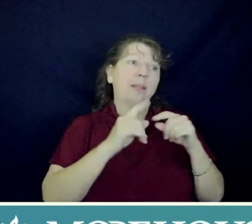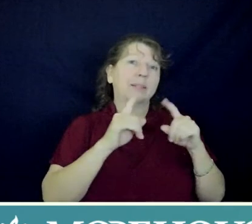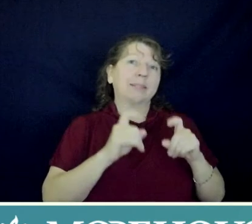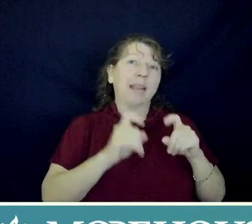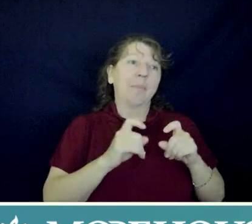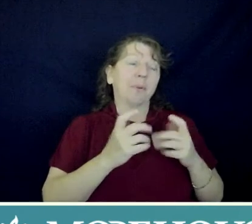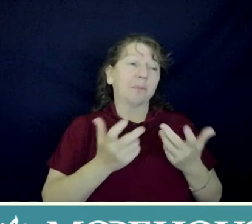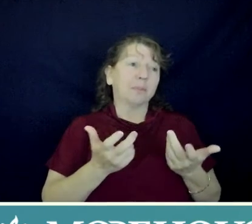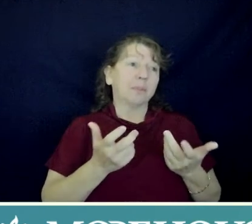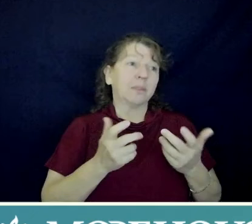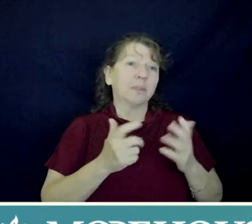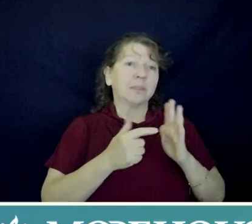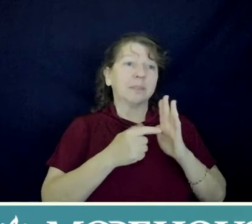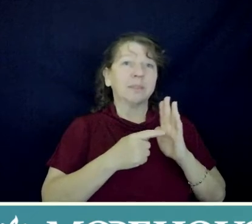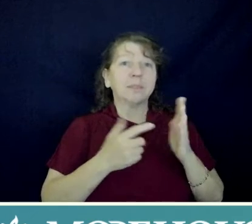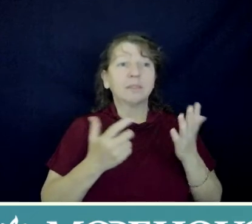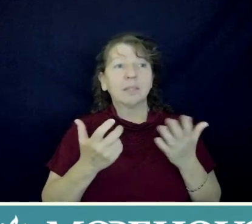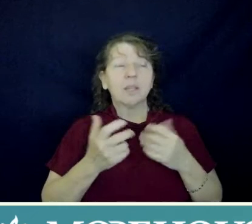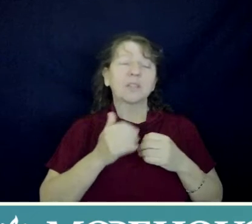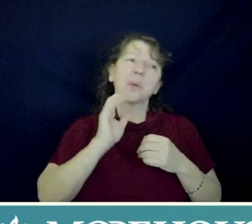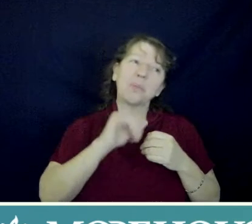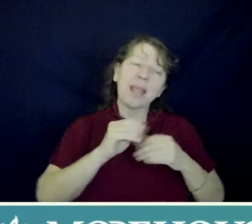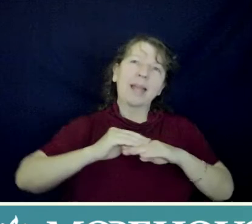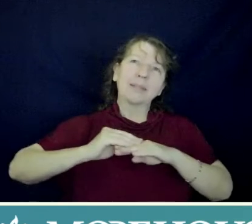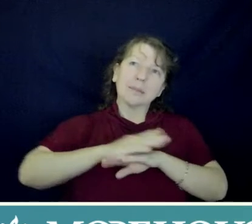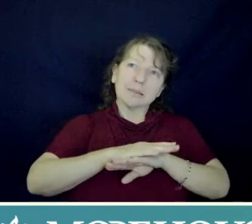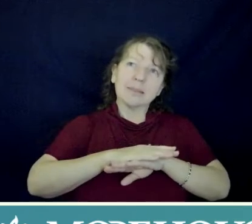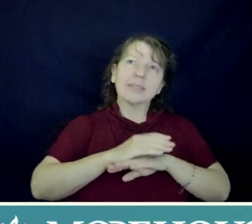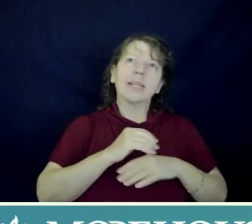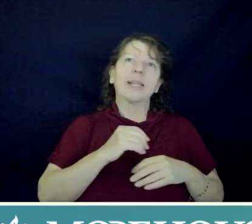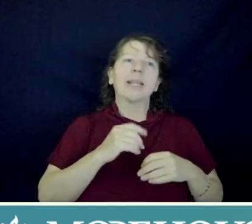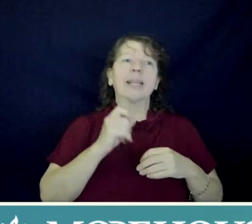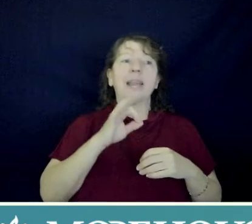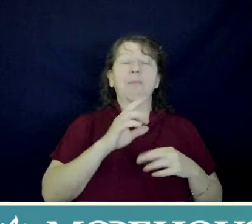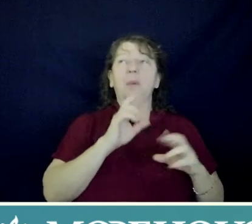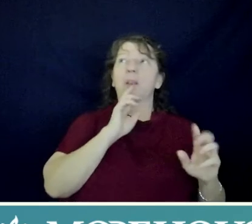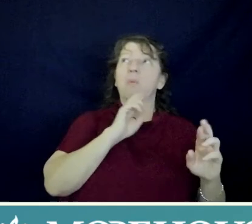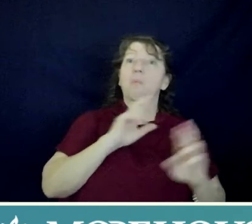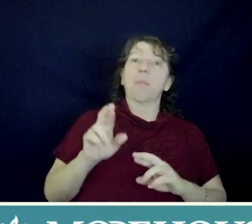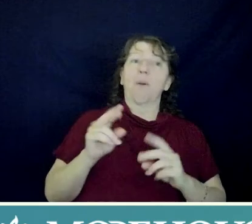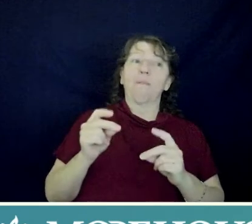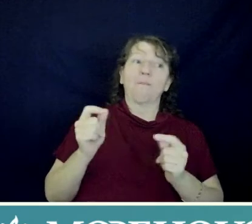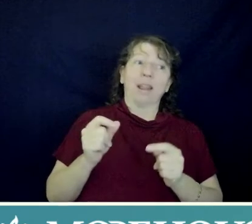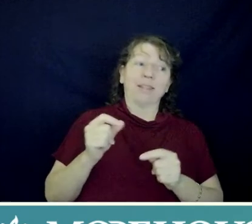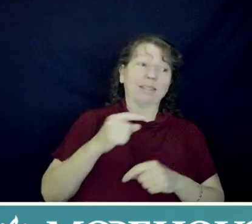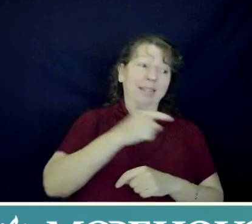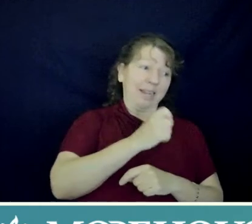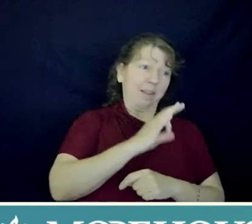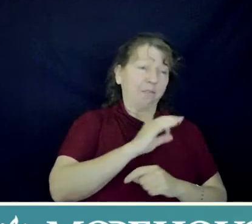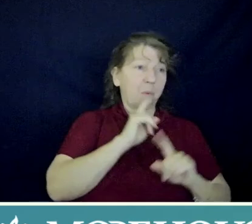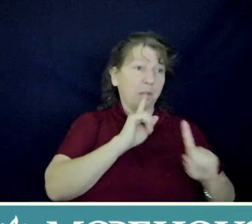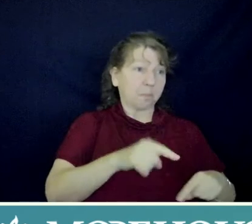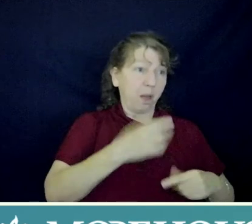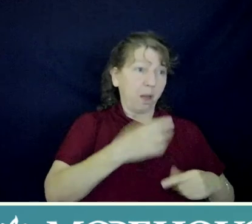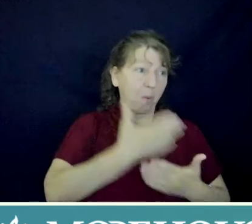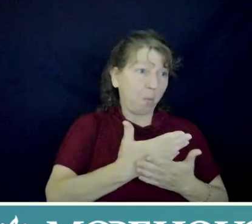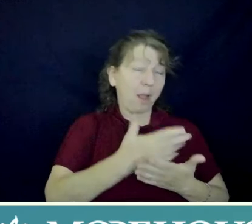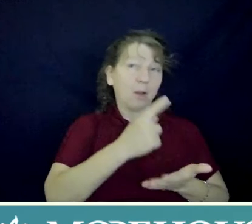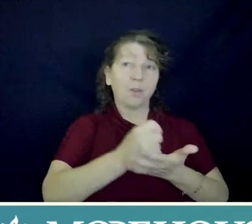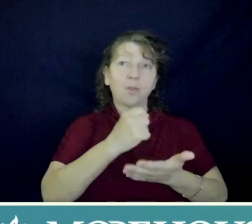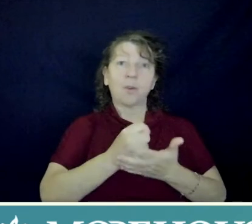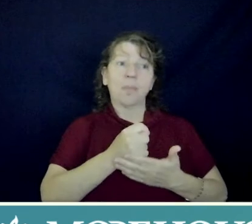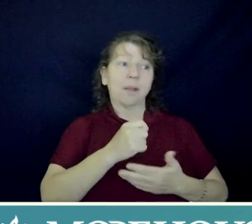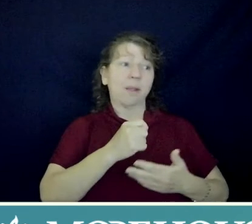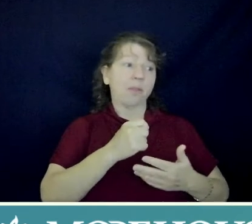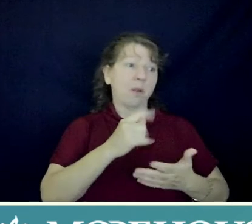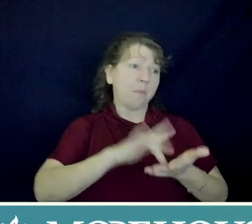timely manner. So that does impact how quickly we can report how our clients are responding to treatment and overall